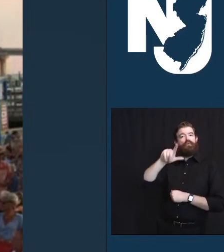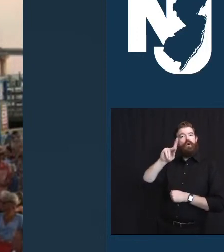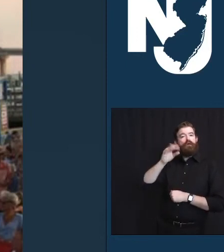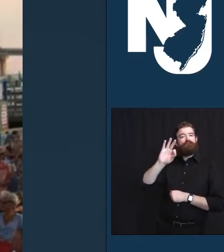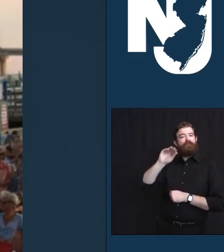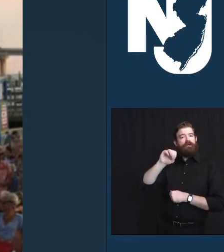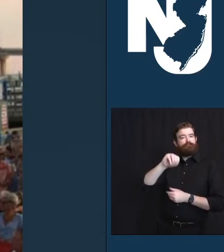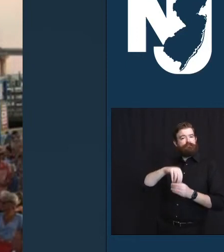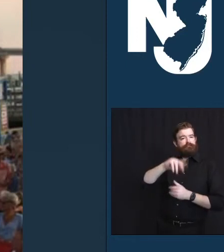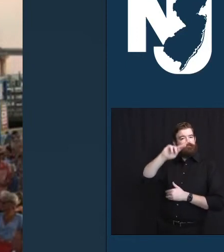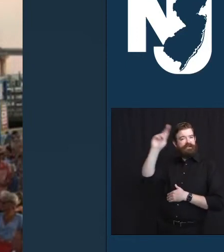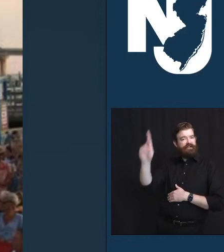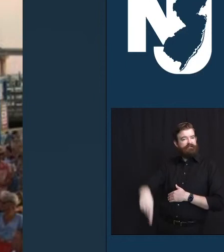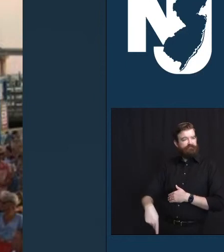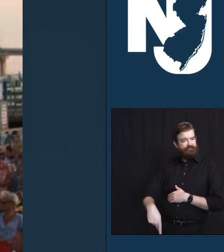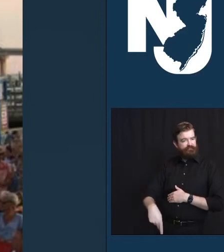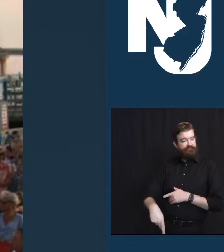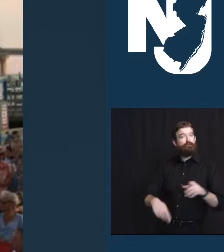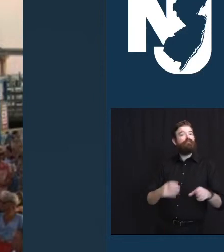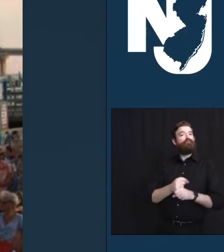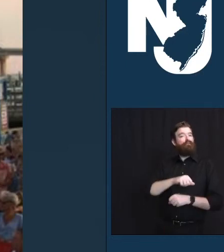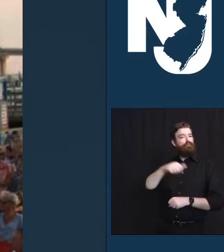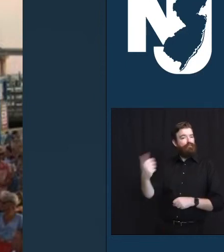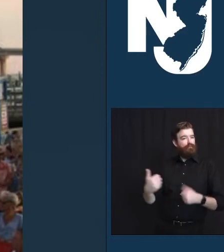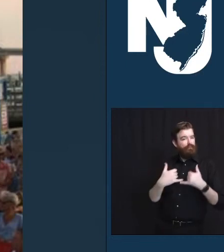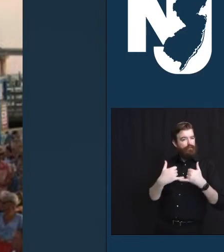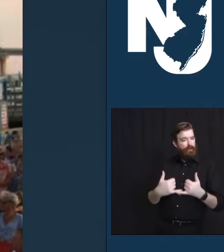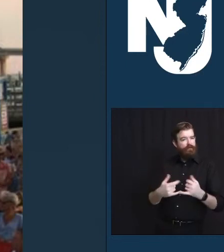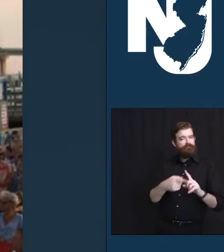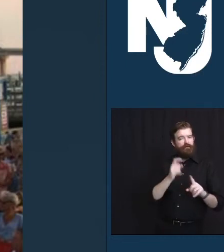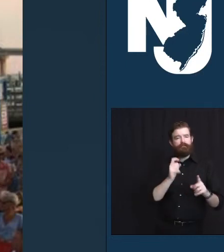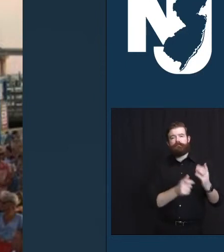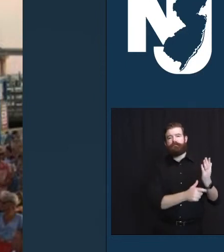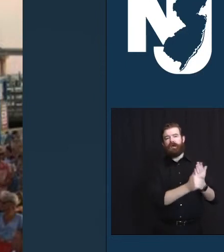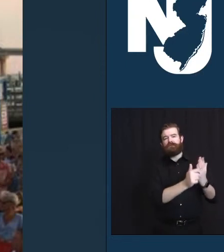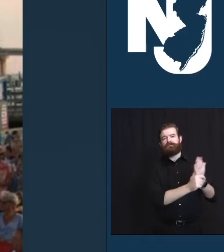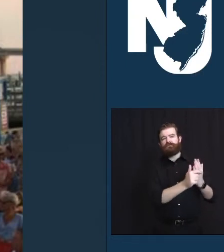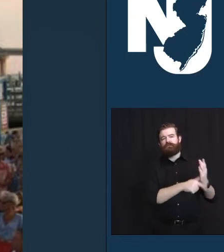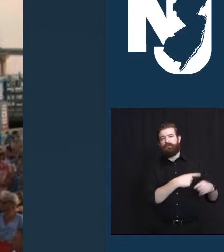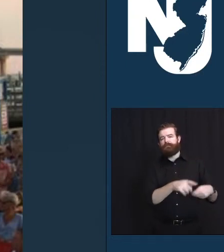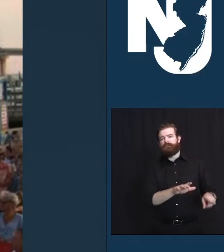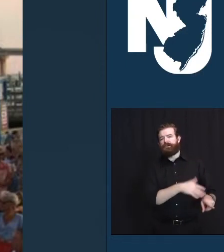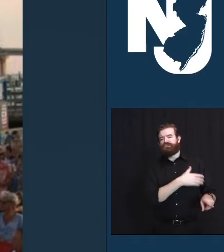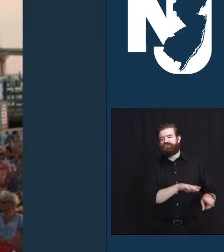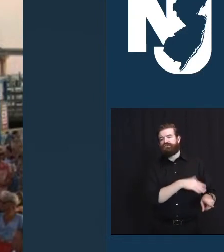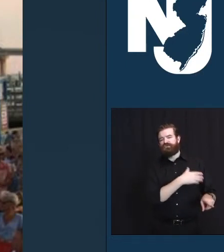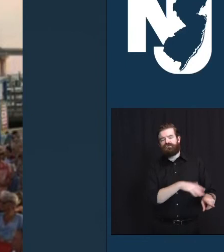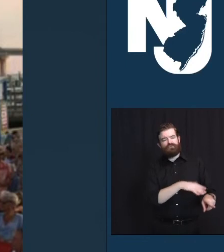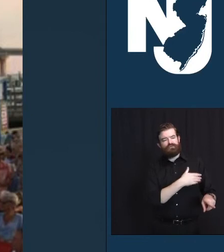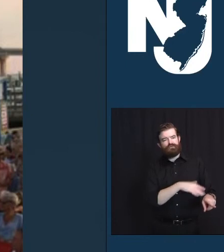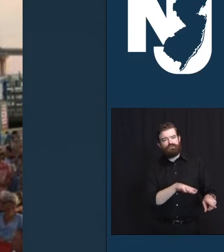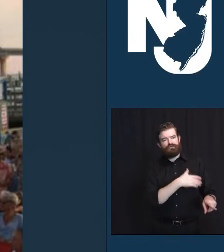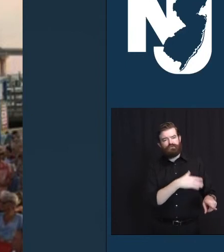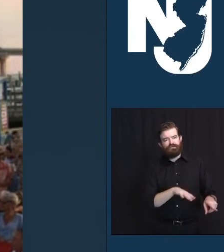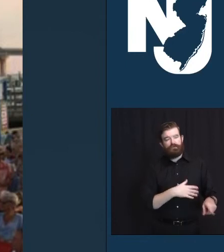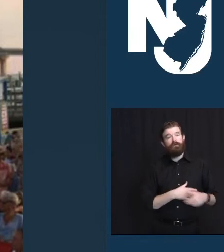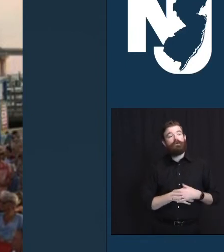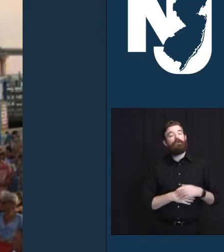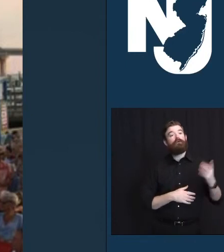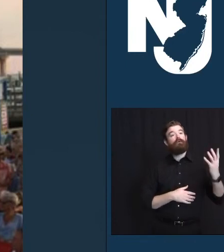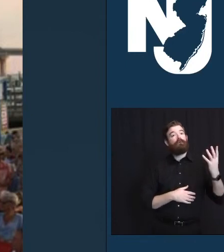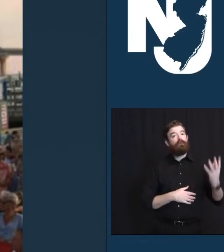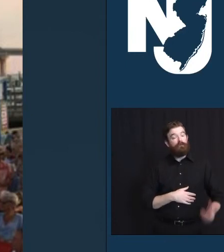Service Award by Row Home Magazine for his impact on the city of brotherly love. Kenny leaves behind his companion of the